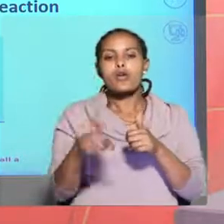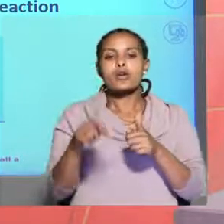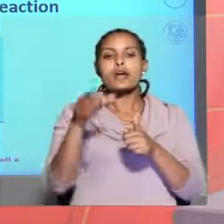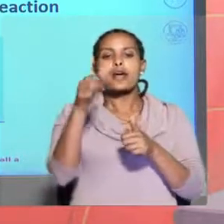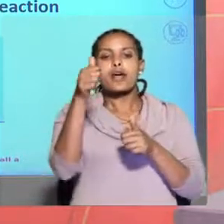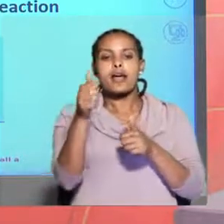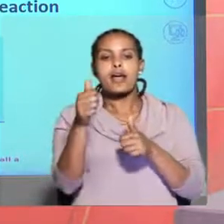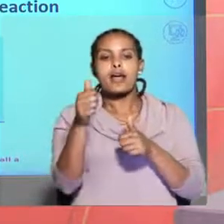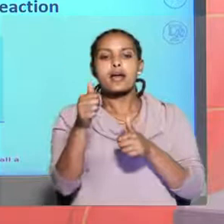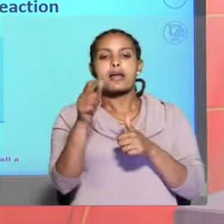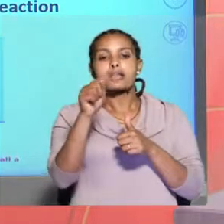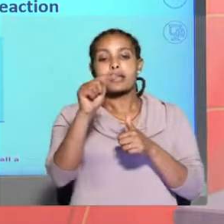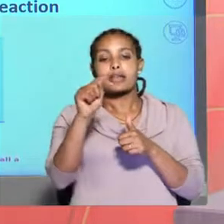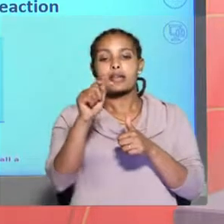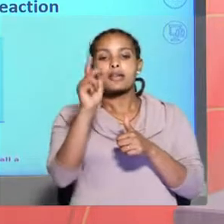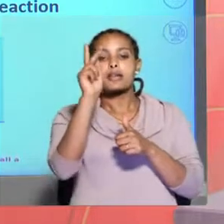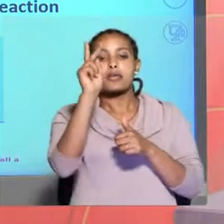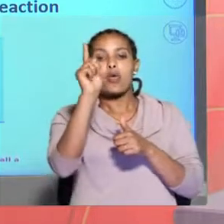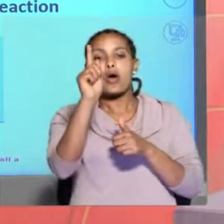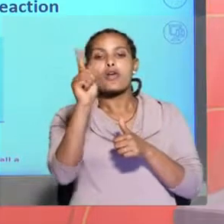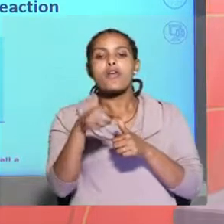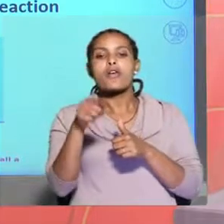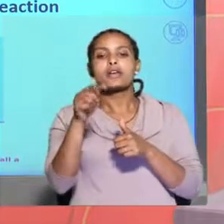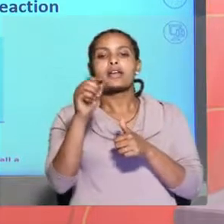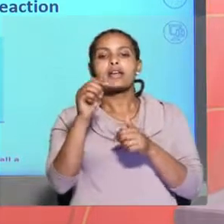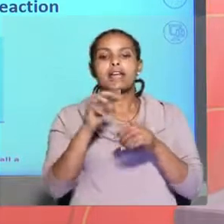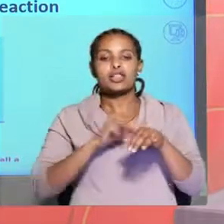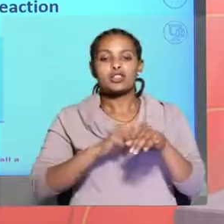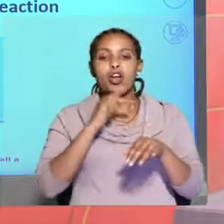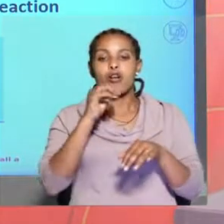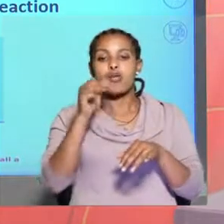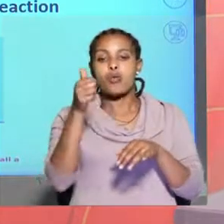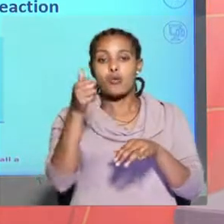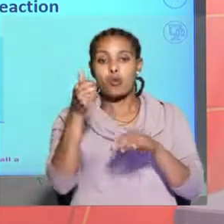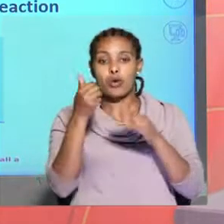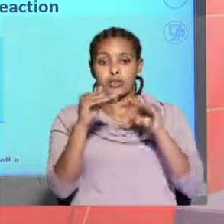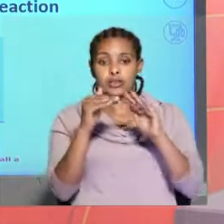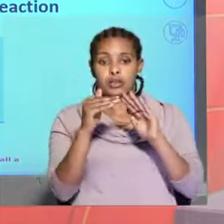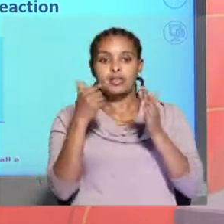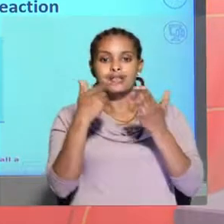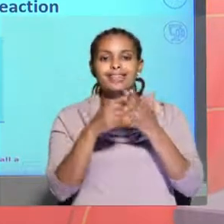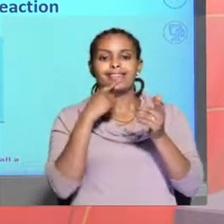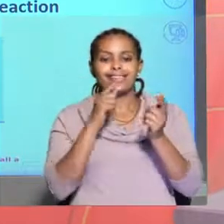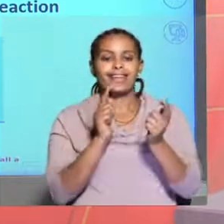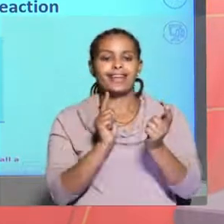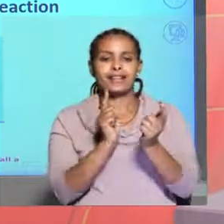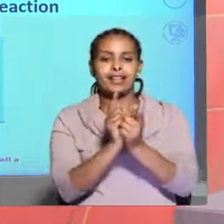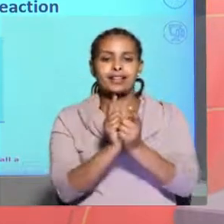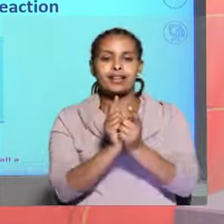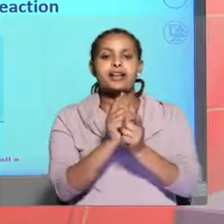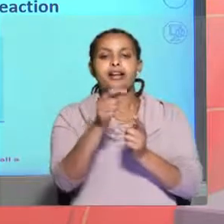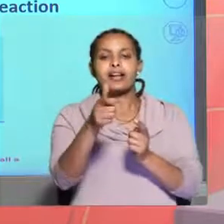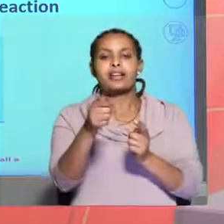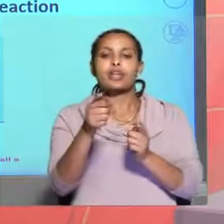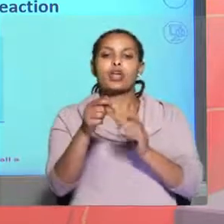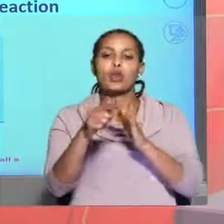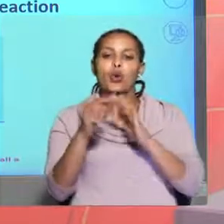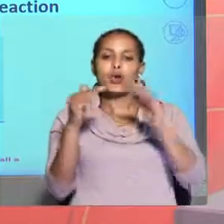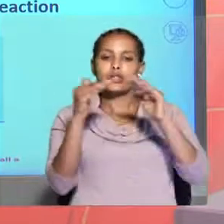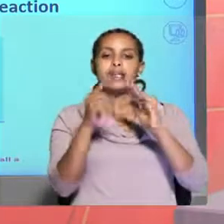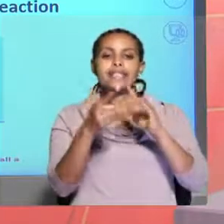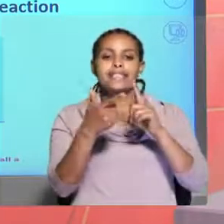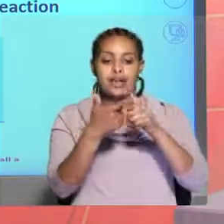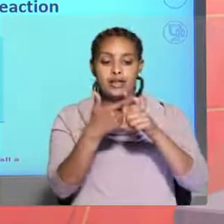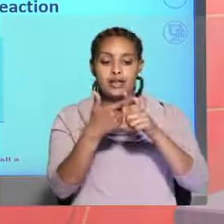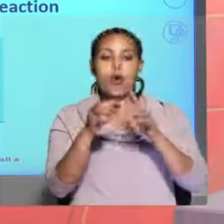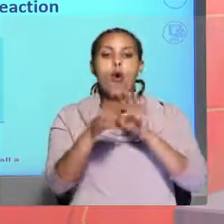of M equal Kt plus 1 over initial concentration. This is integrated rate equation for